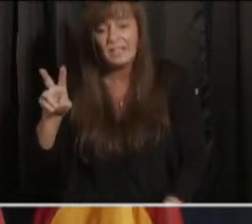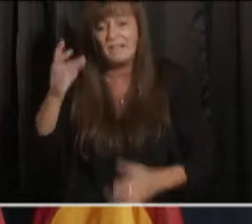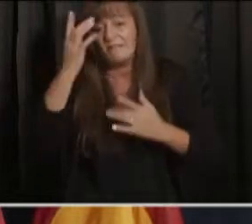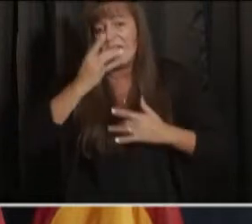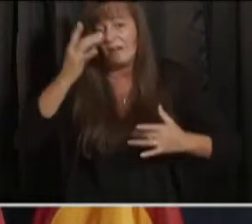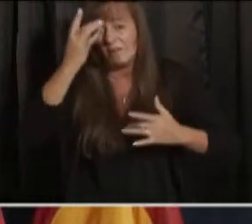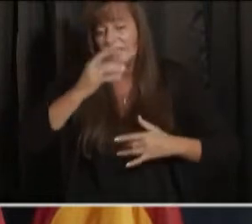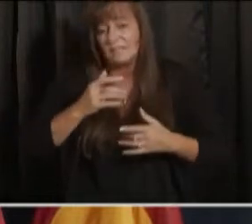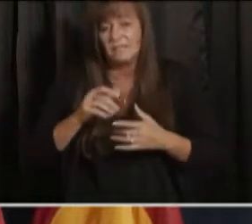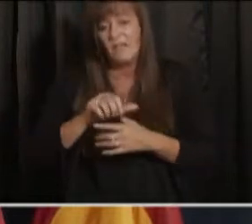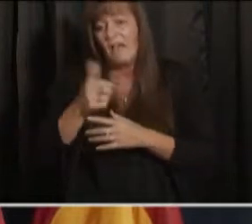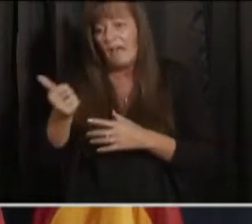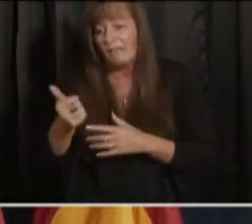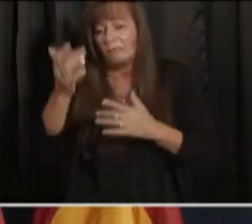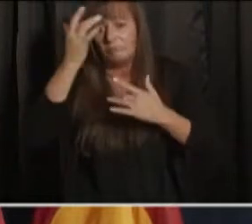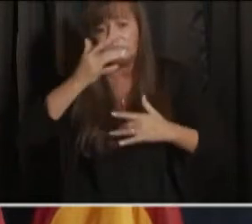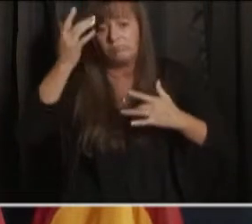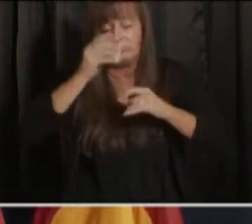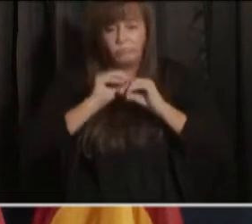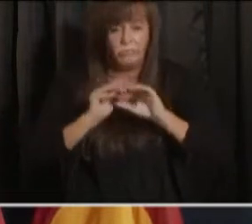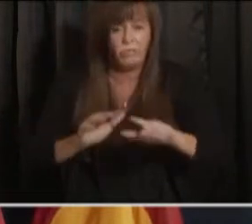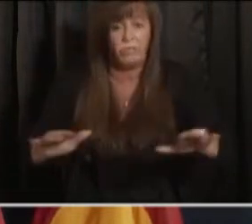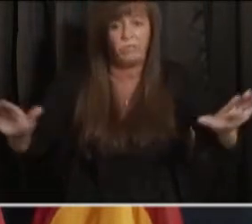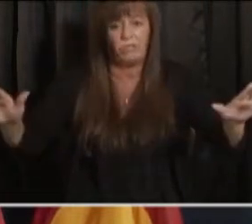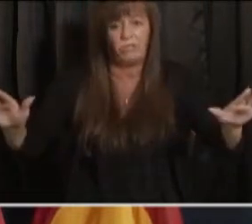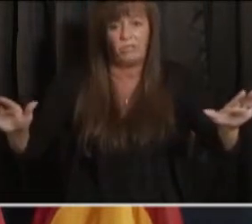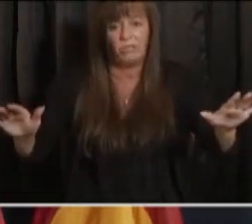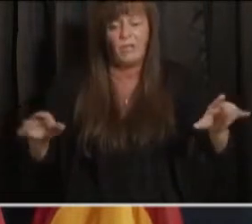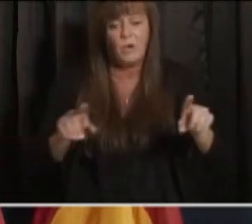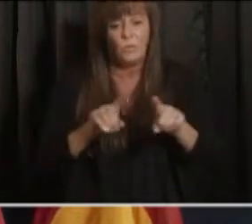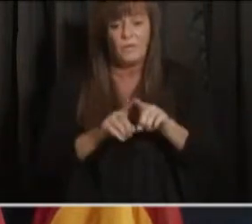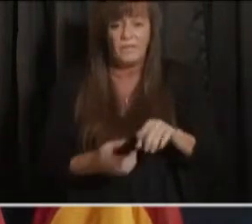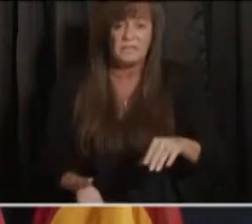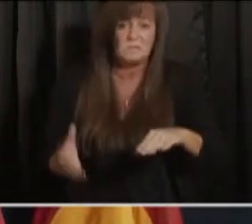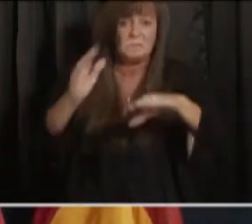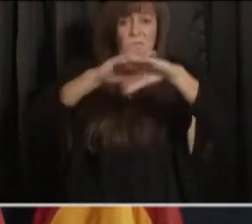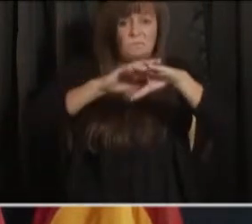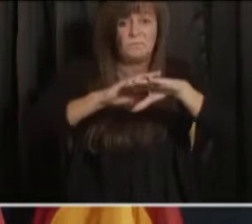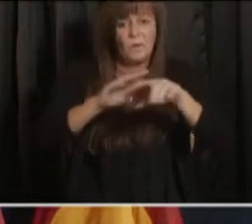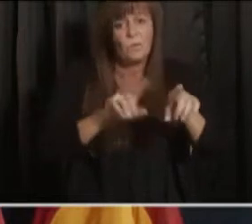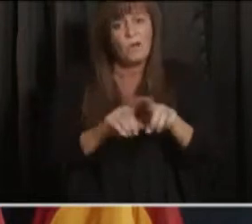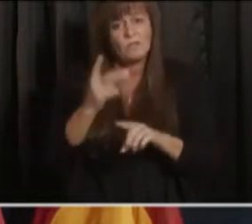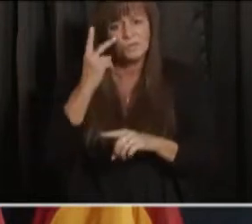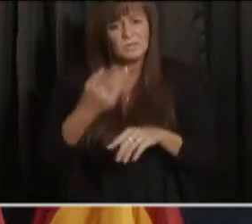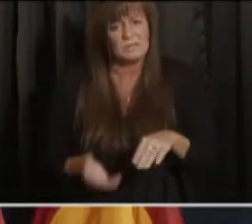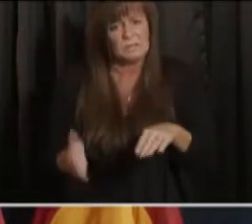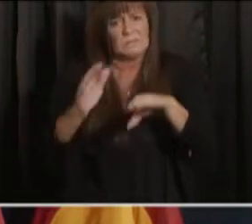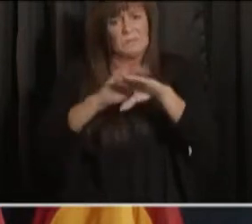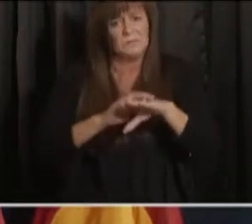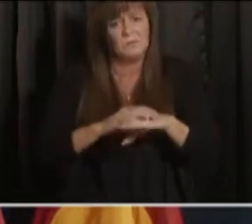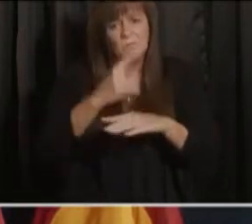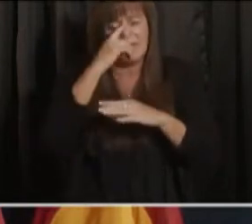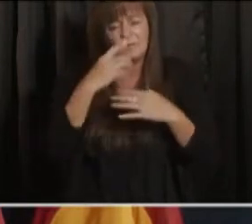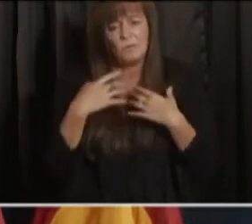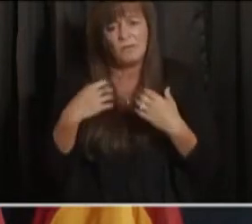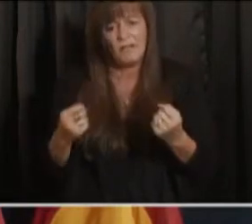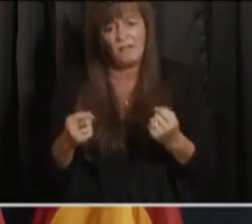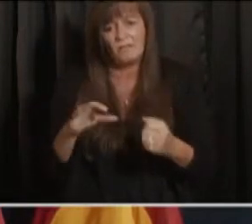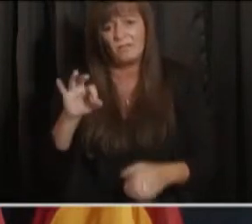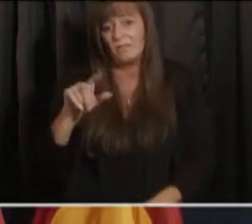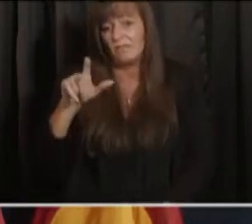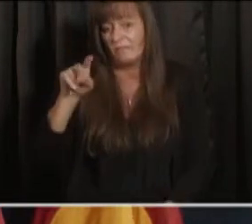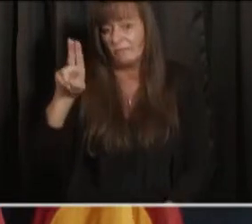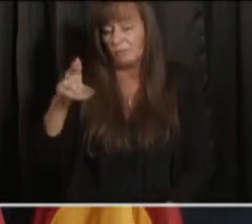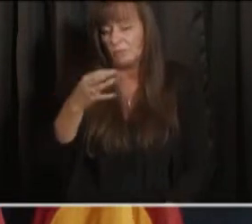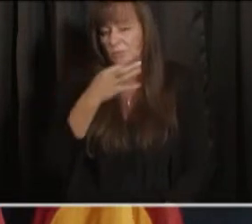other viruses that are circulating. Along with this surge, we're seeing that mental health surge as well. Influenza is likely right around